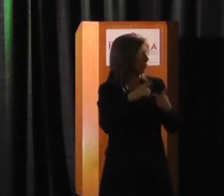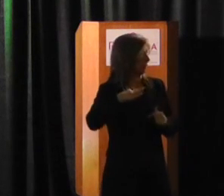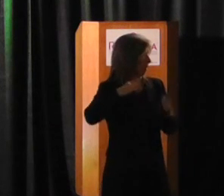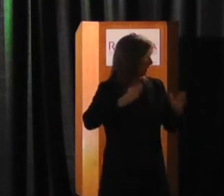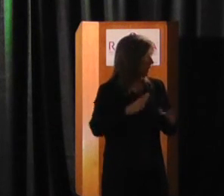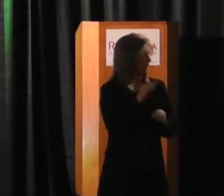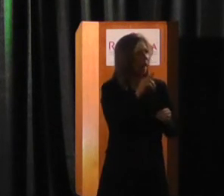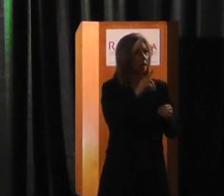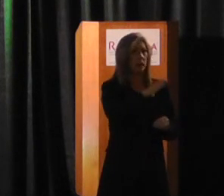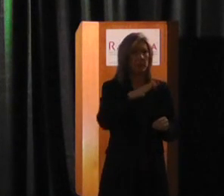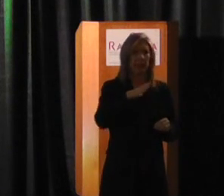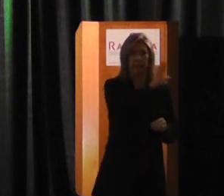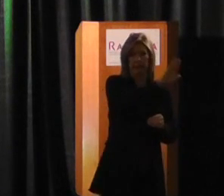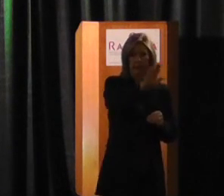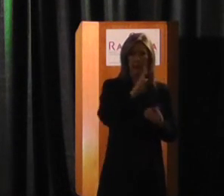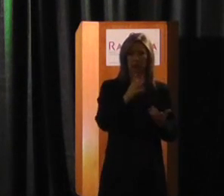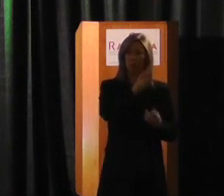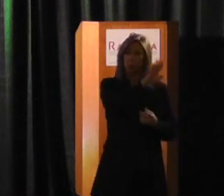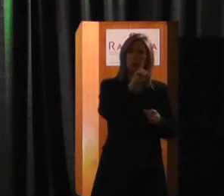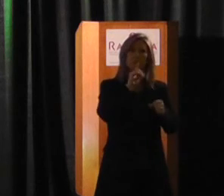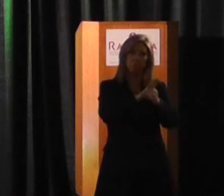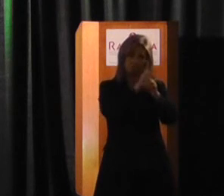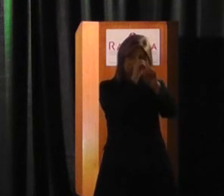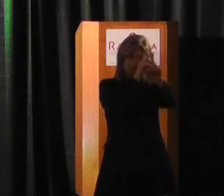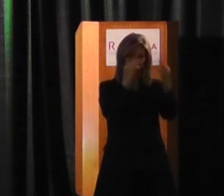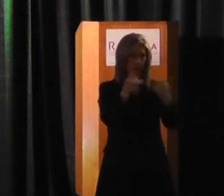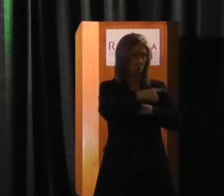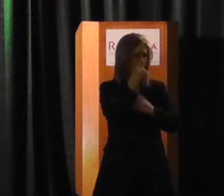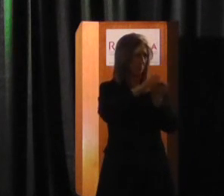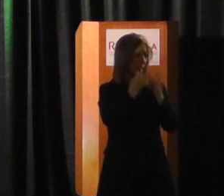your dedication. Thank you so much.